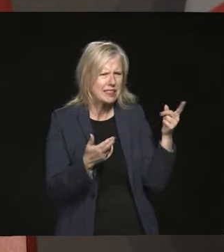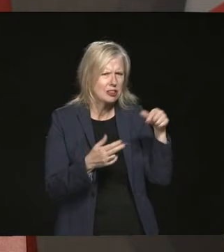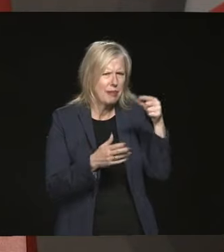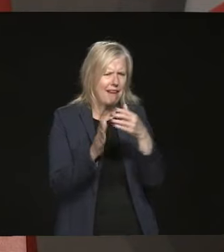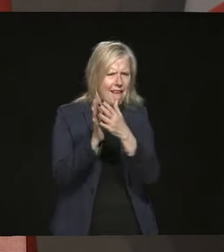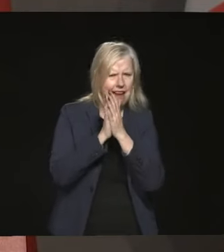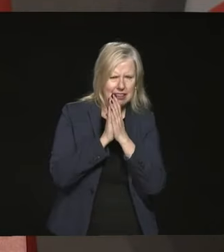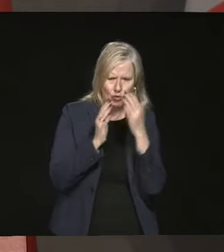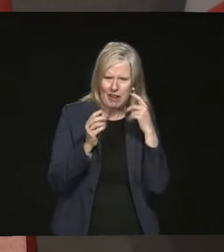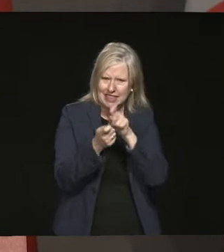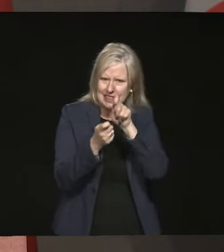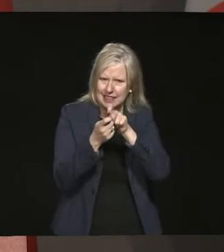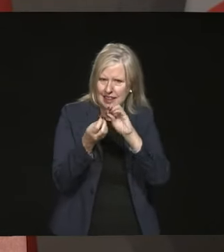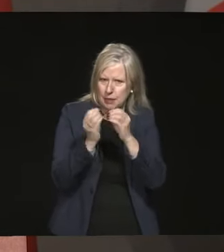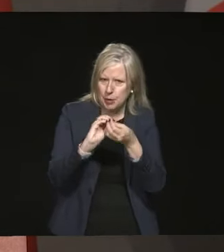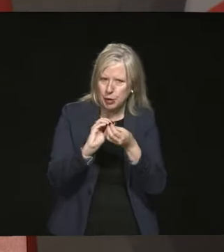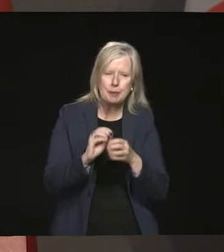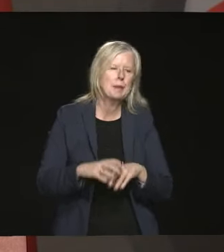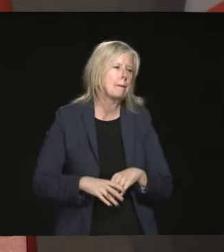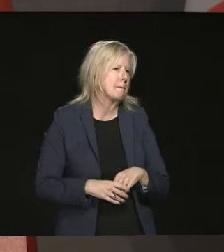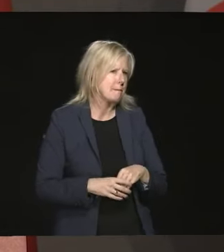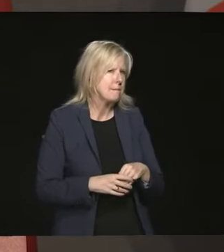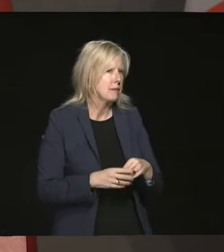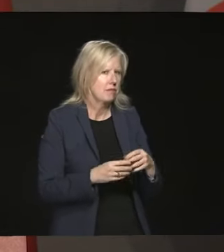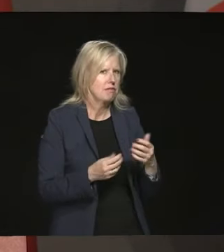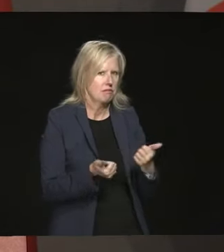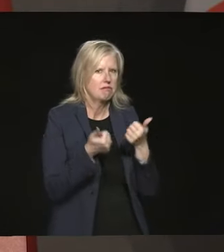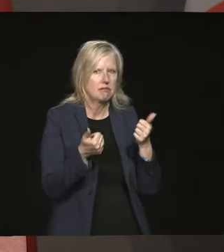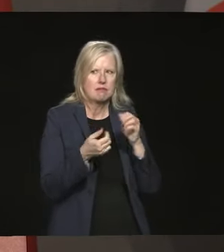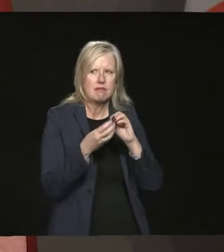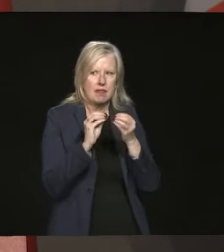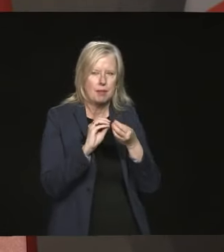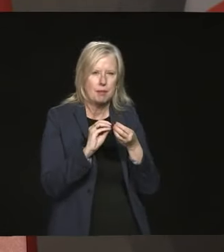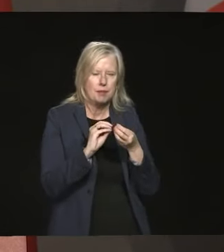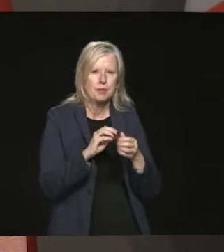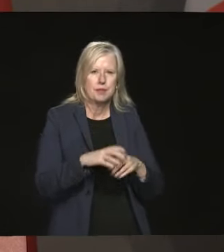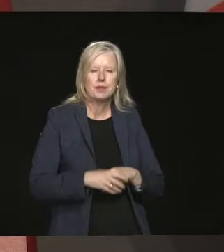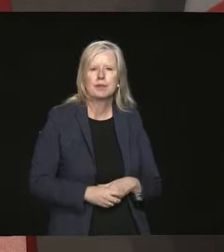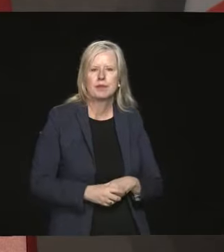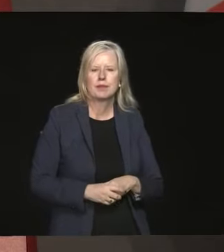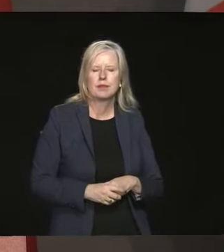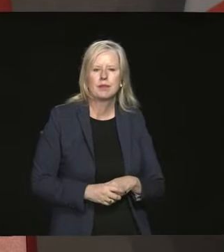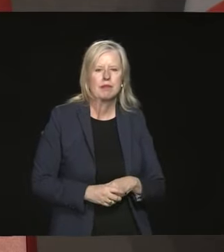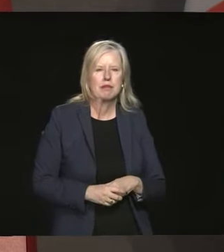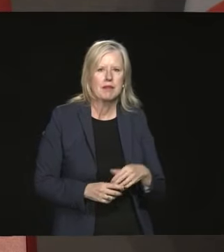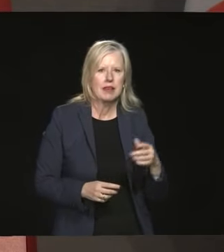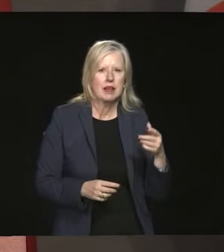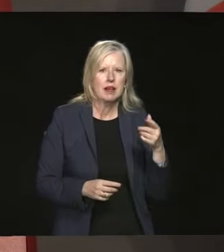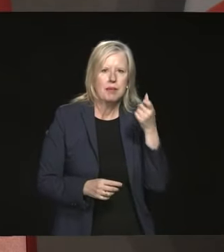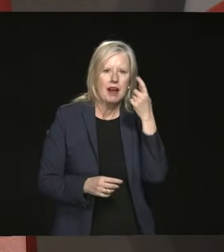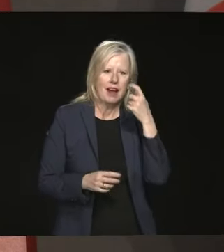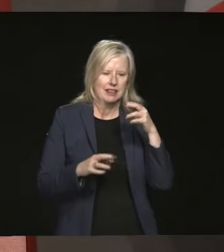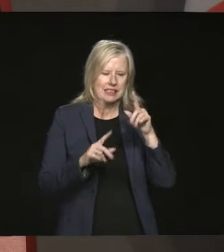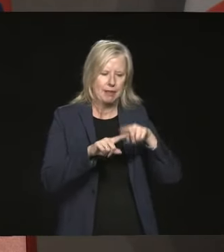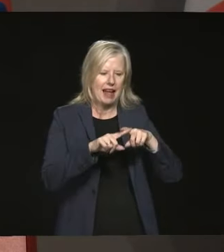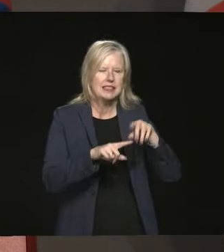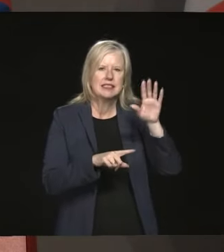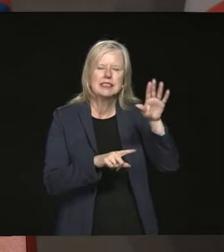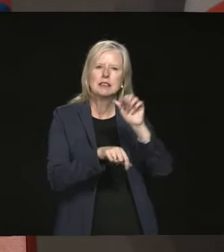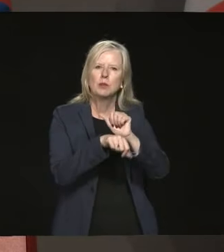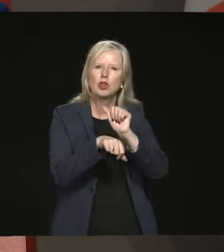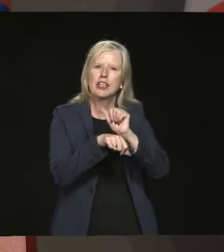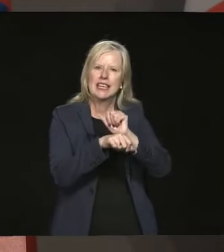seulement que des chiffres, There mais are aussi des numbers. conditions de travail pour lesquelles les discussions But sont we also absolument have working importantes conditions. maintenant. Le gouvernement We are canadien discussing a those reçu